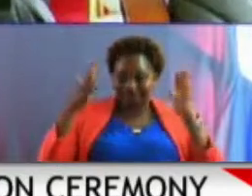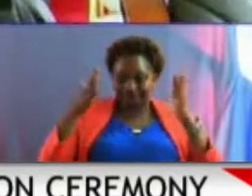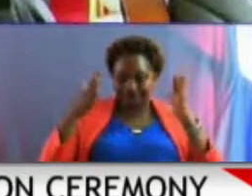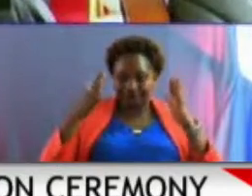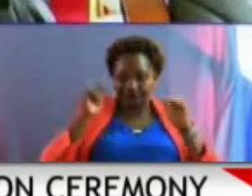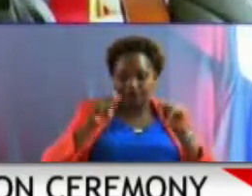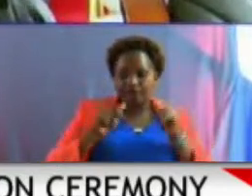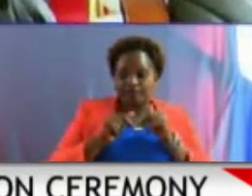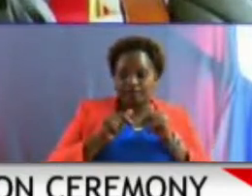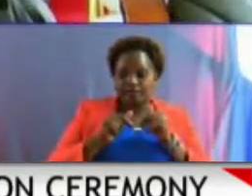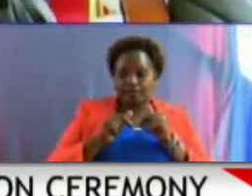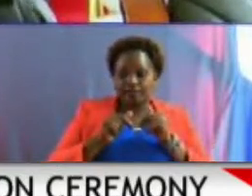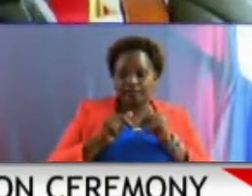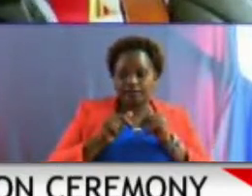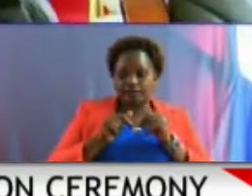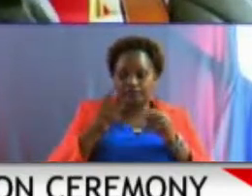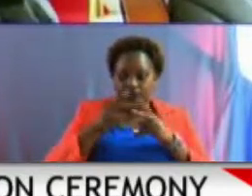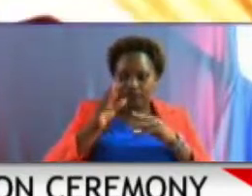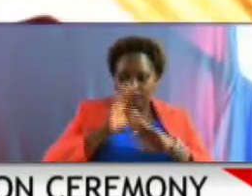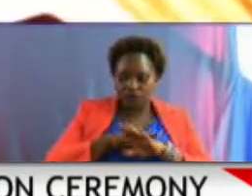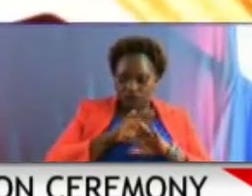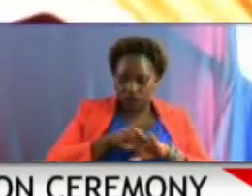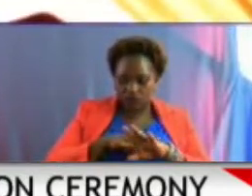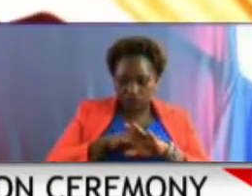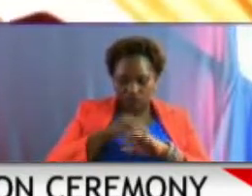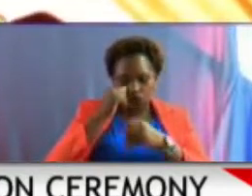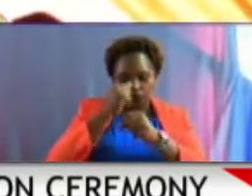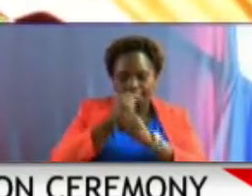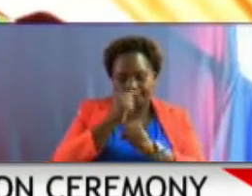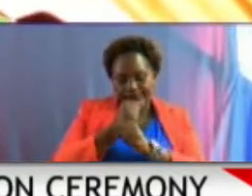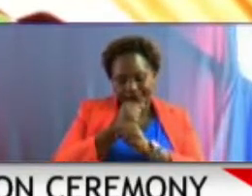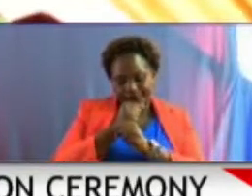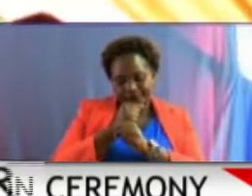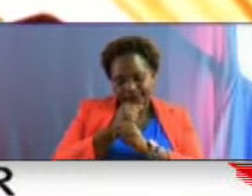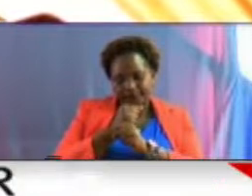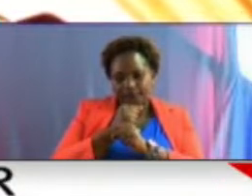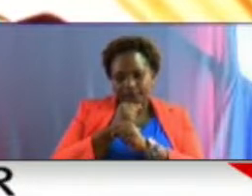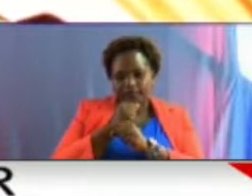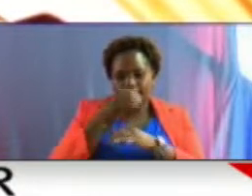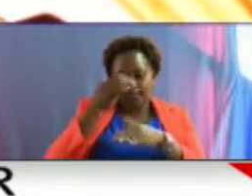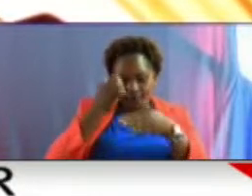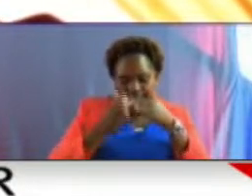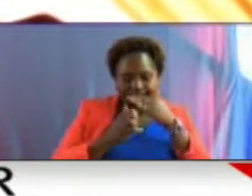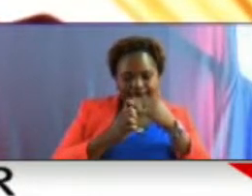for this very good performance. As I conclude,